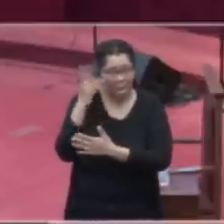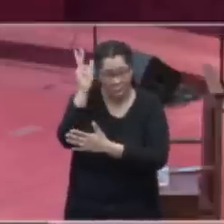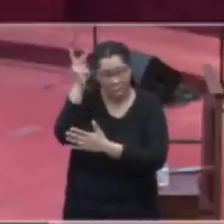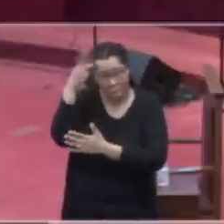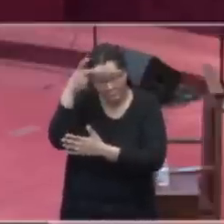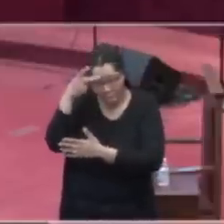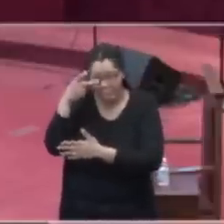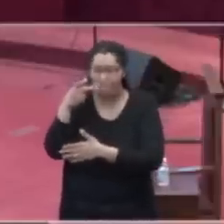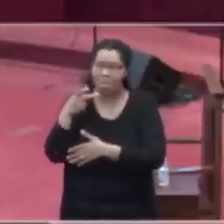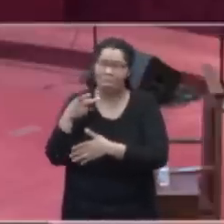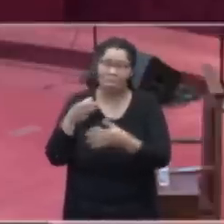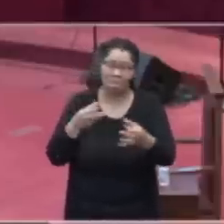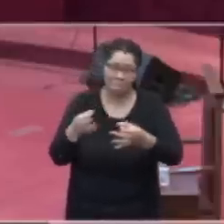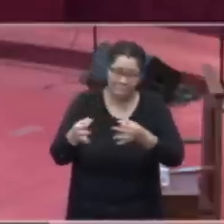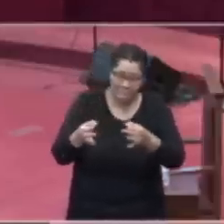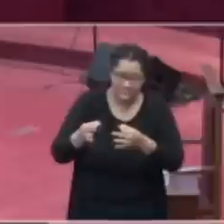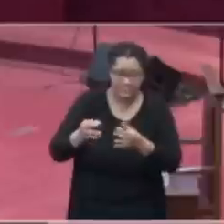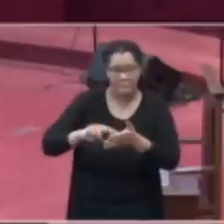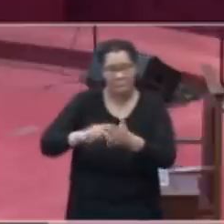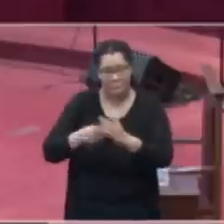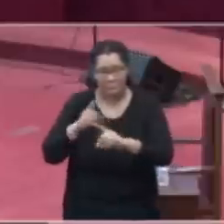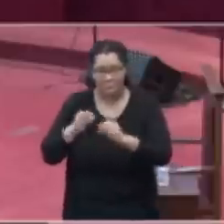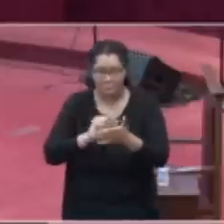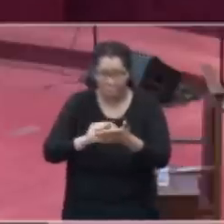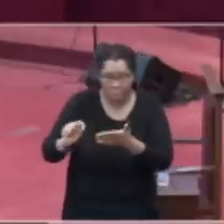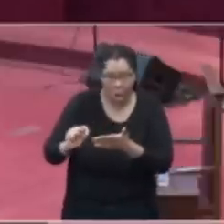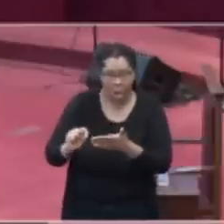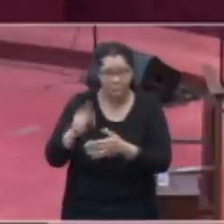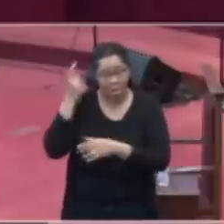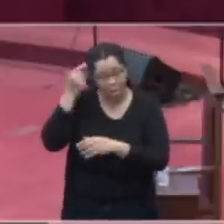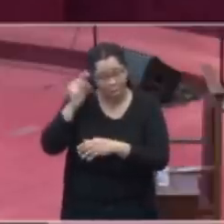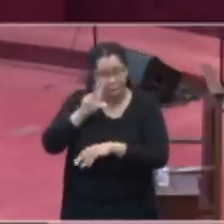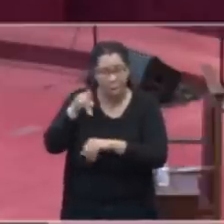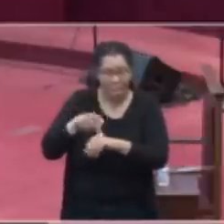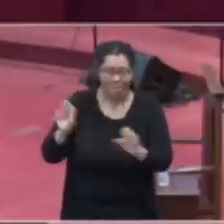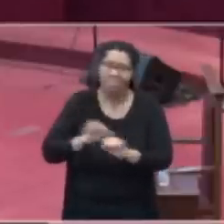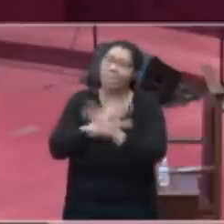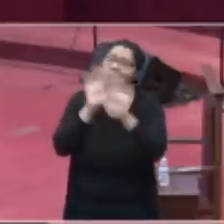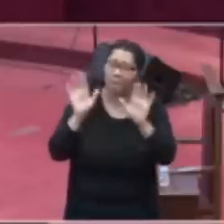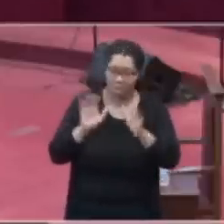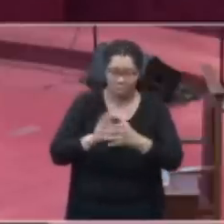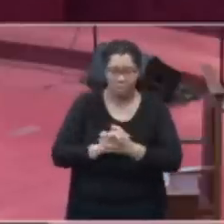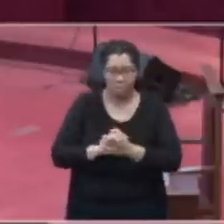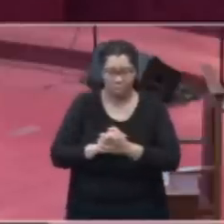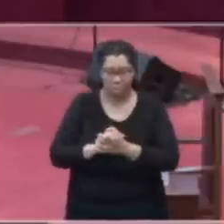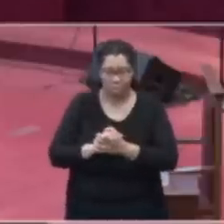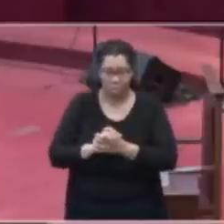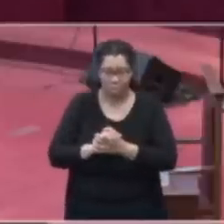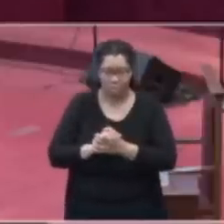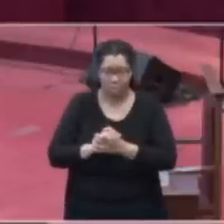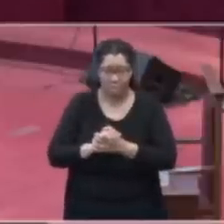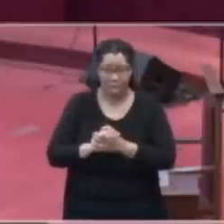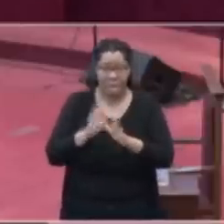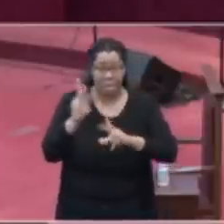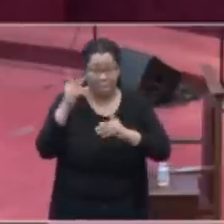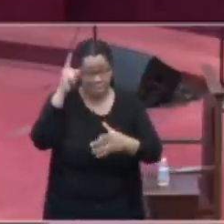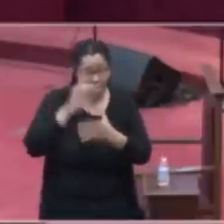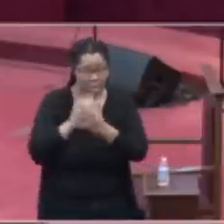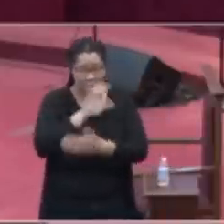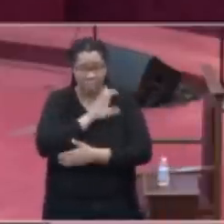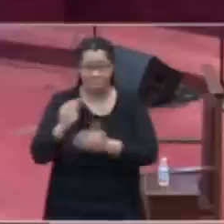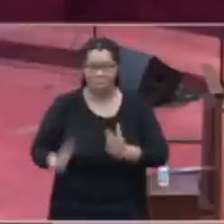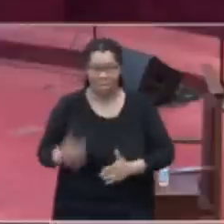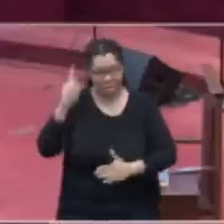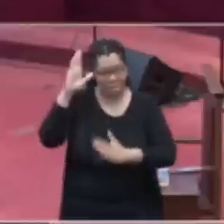was referring to in his own writings. And for Peter, it is clear that he expects those who believe in Christ to